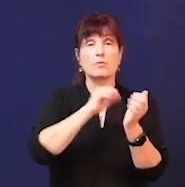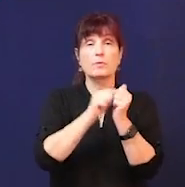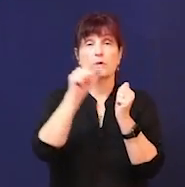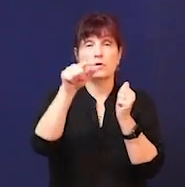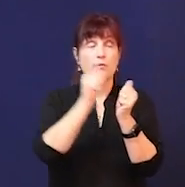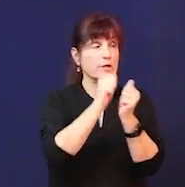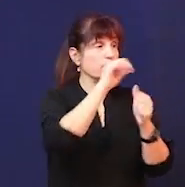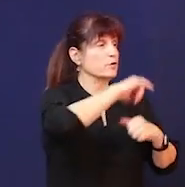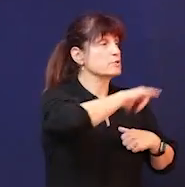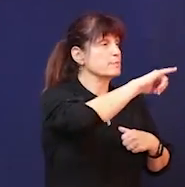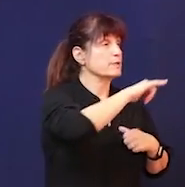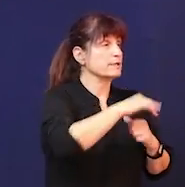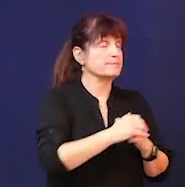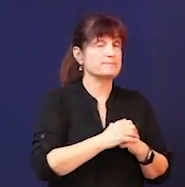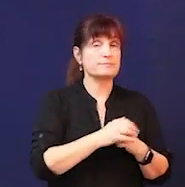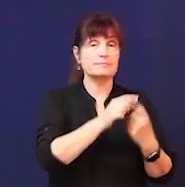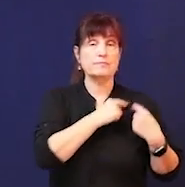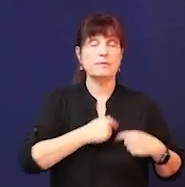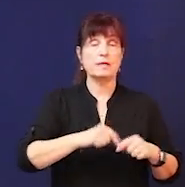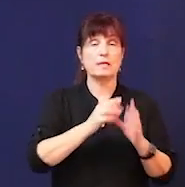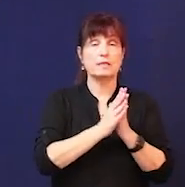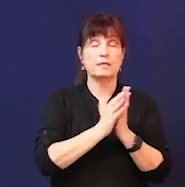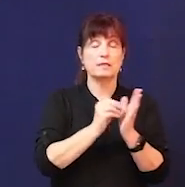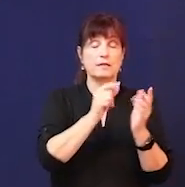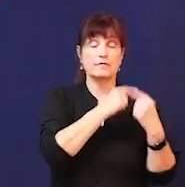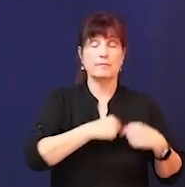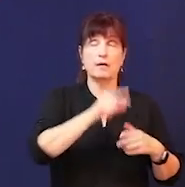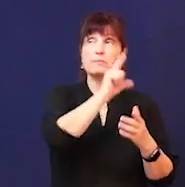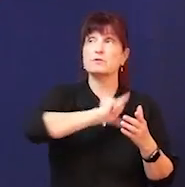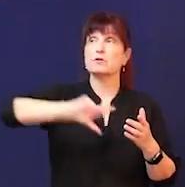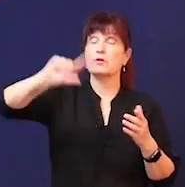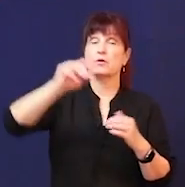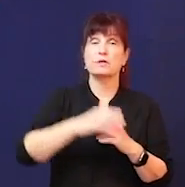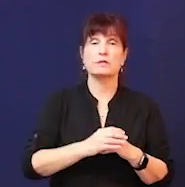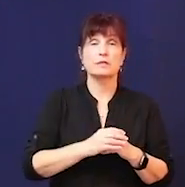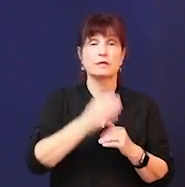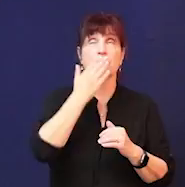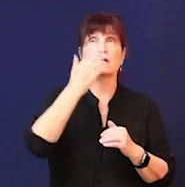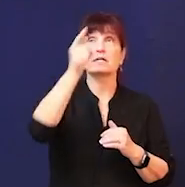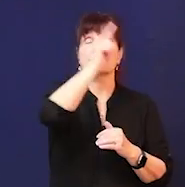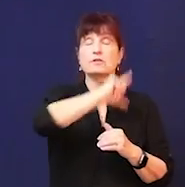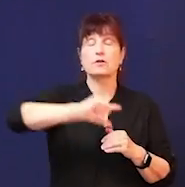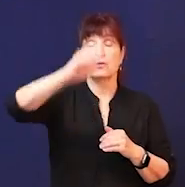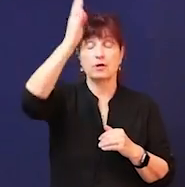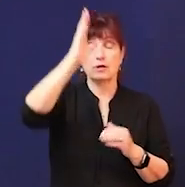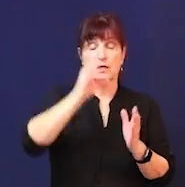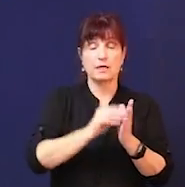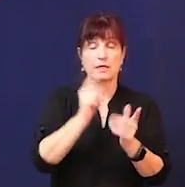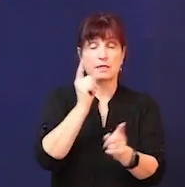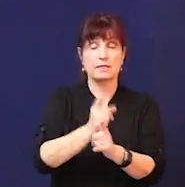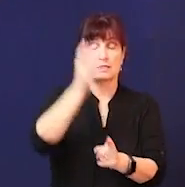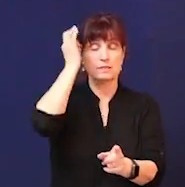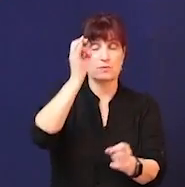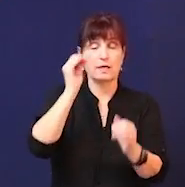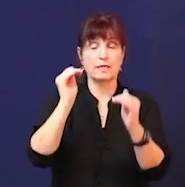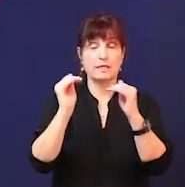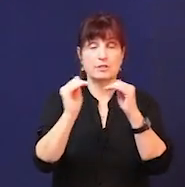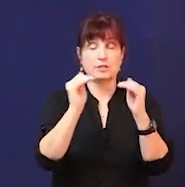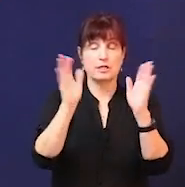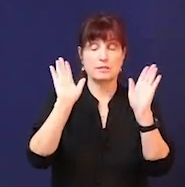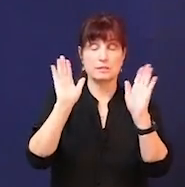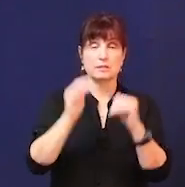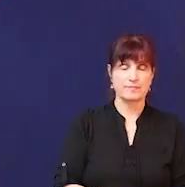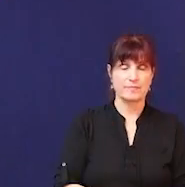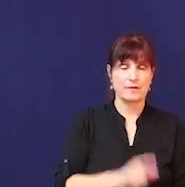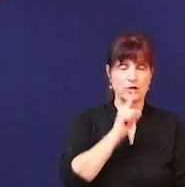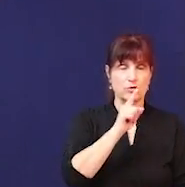your spirit. Lift up your hearts. We lift them up to the Lord. Let us give thanks to the Lord our God. It is right and just.